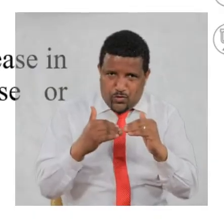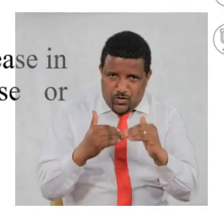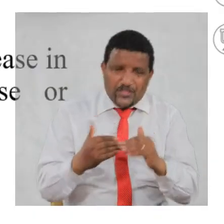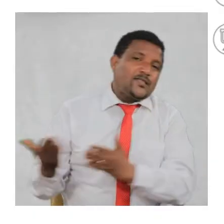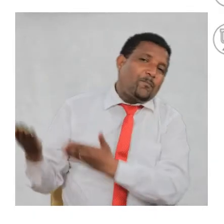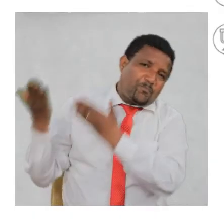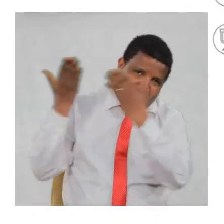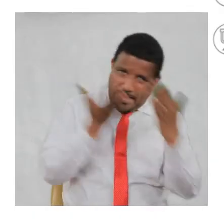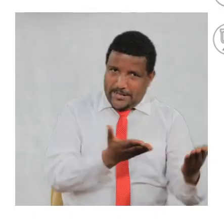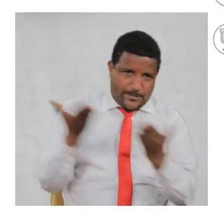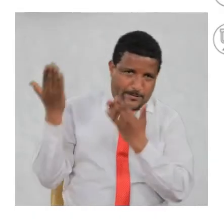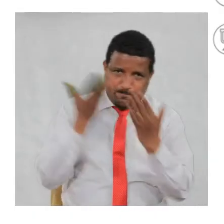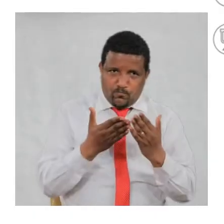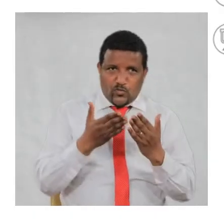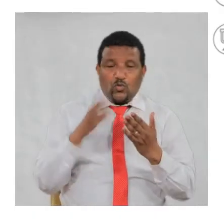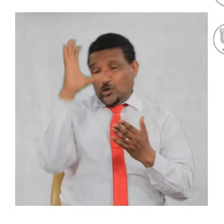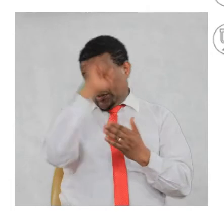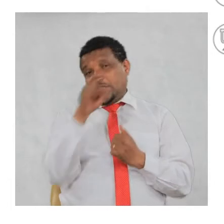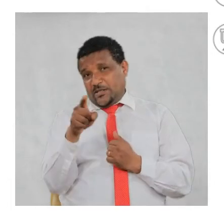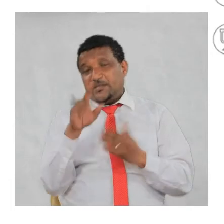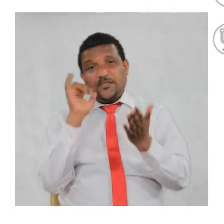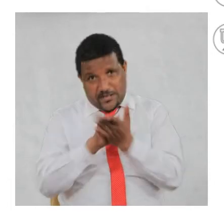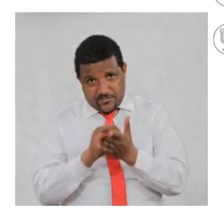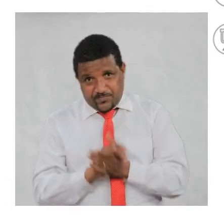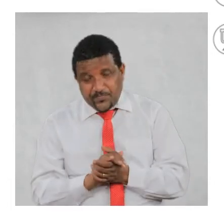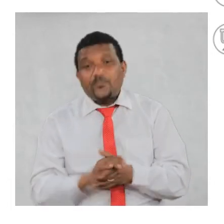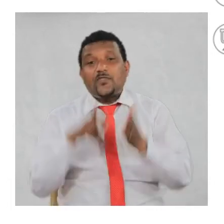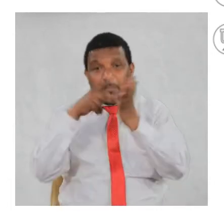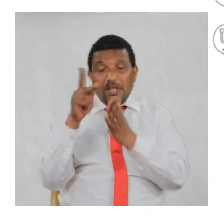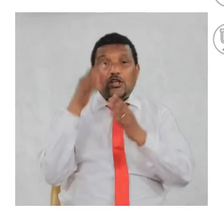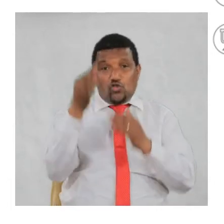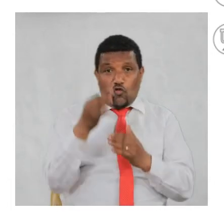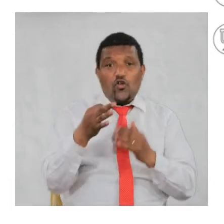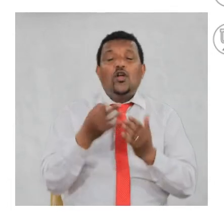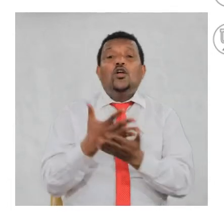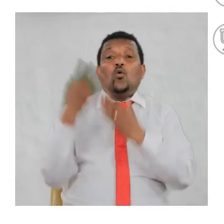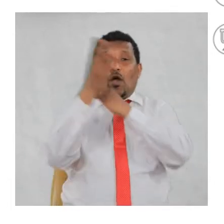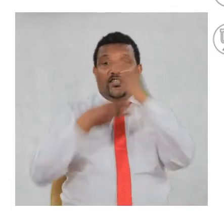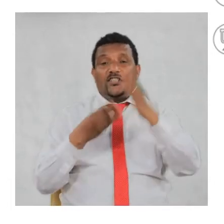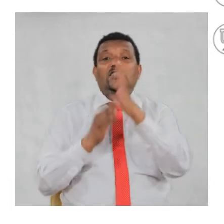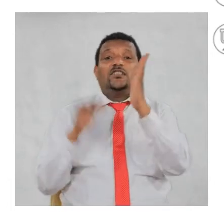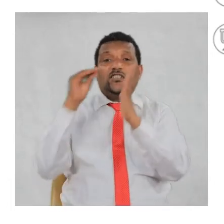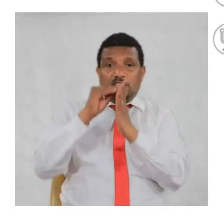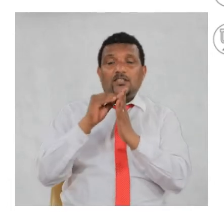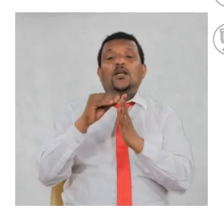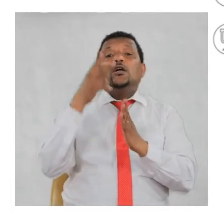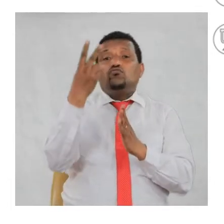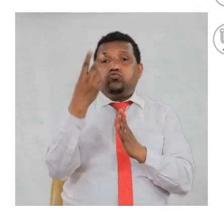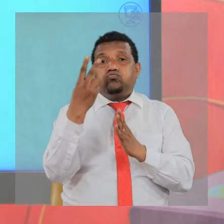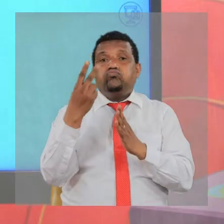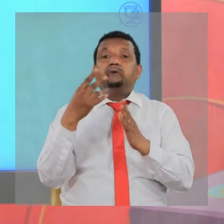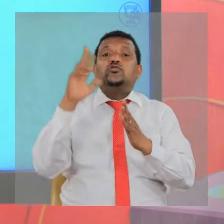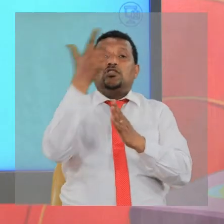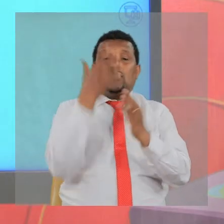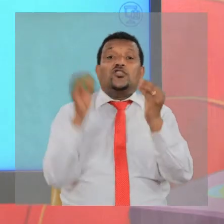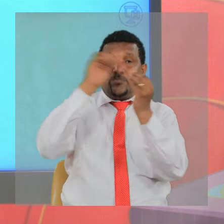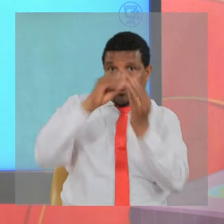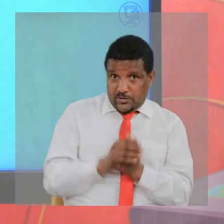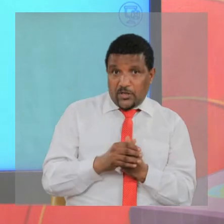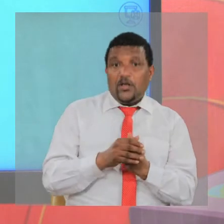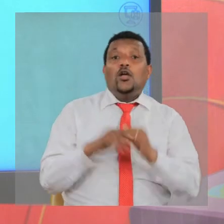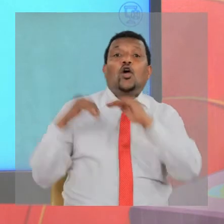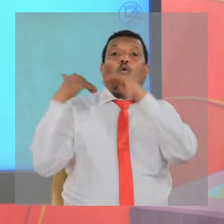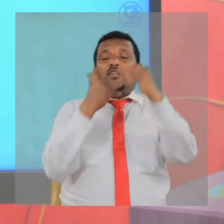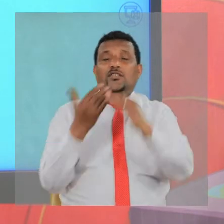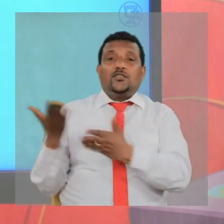supplied. Consider that price of weights increased from 2 to 3. As a result, quantity supplied